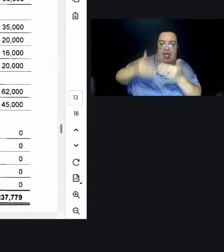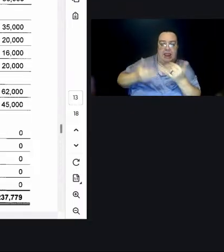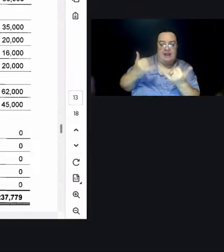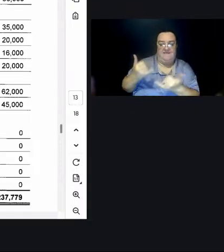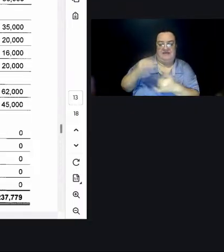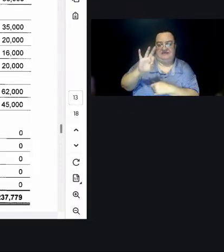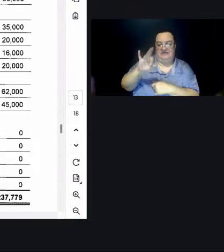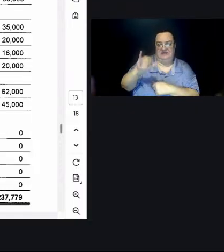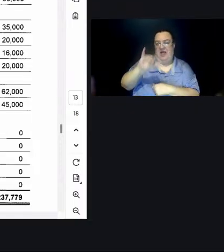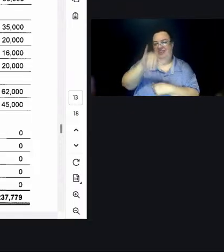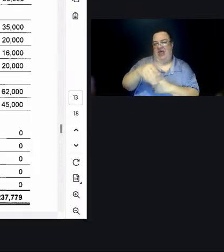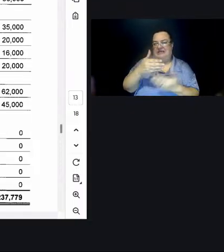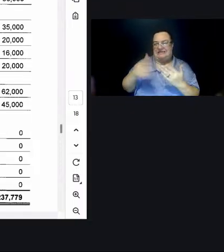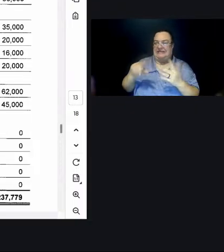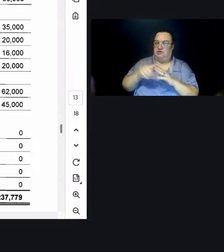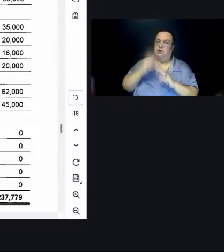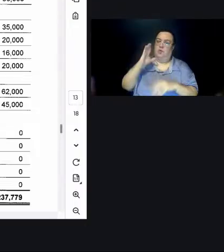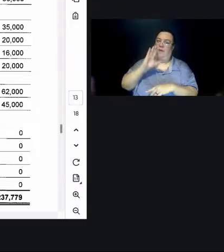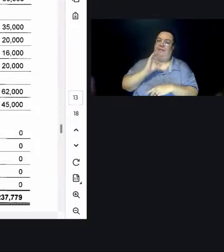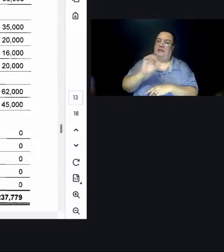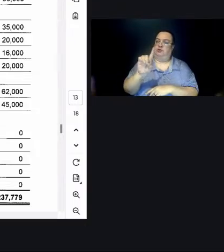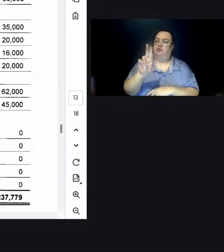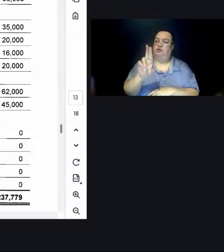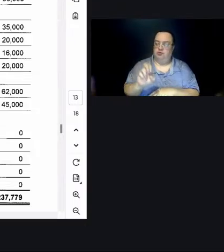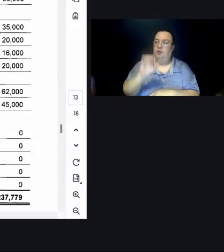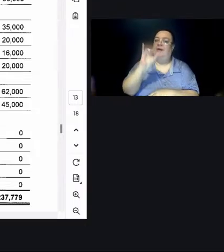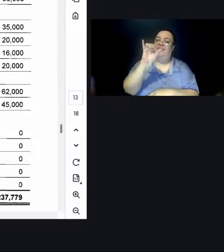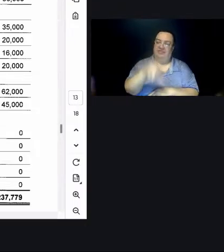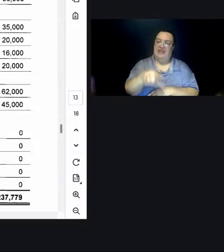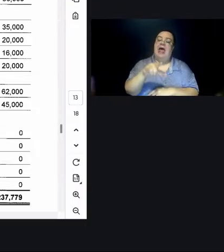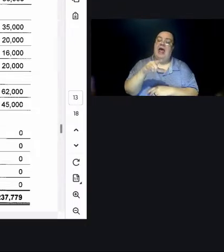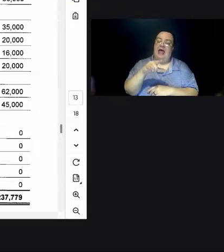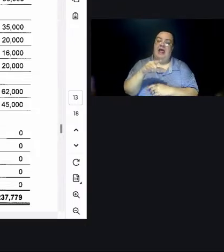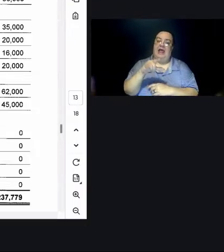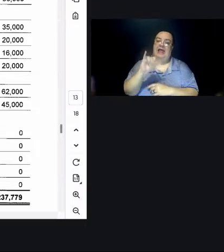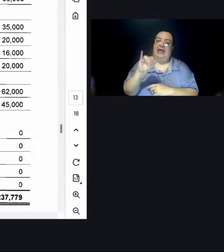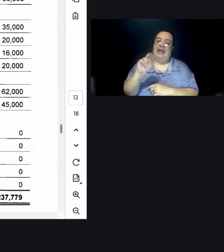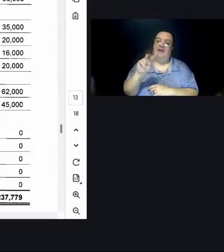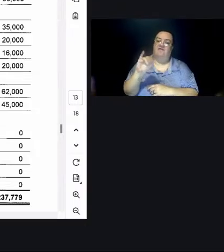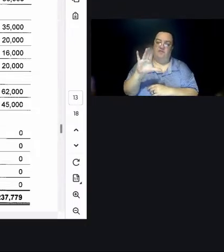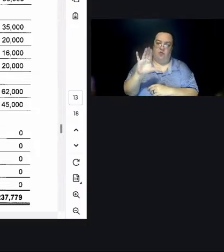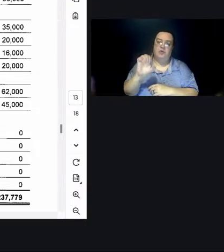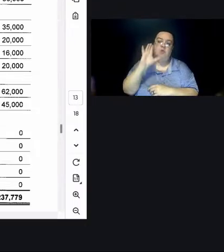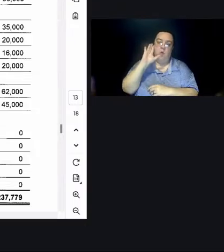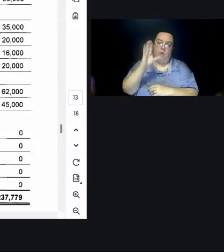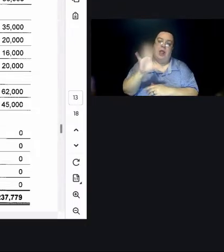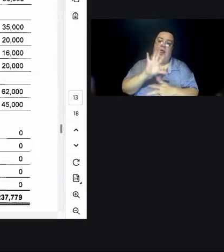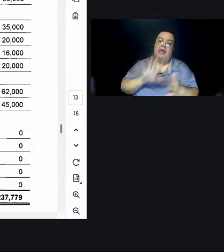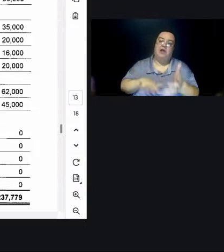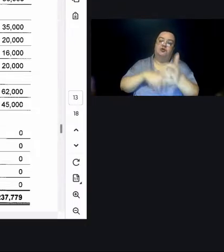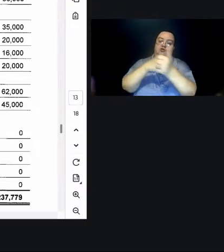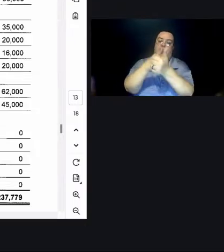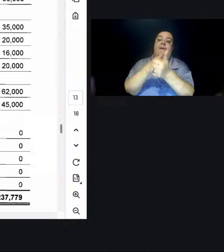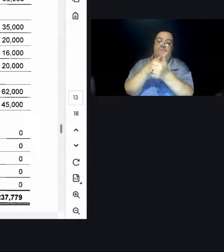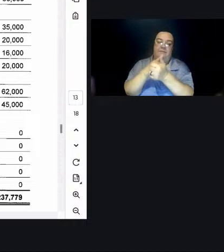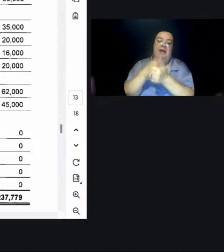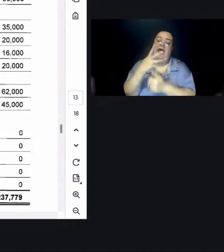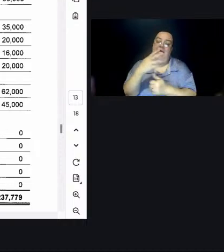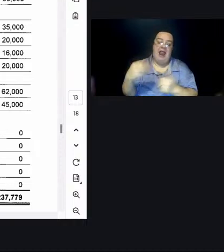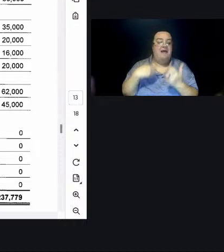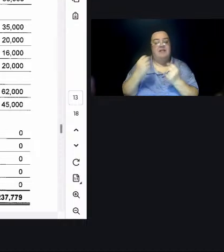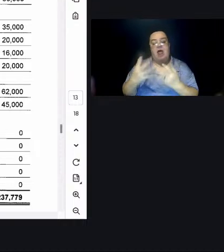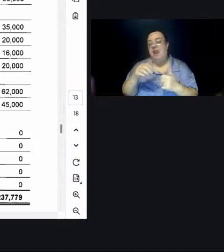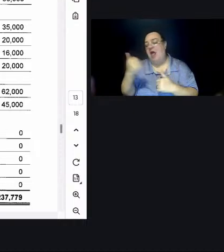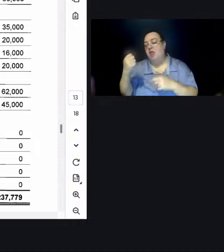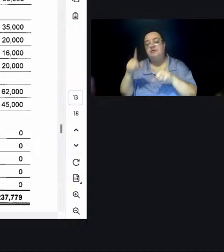things are coming due. So that bill will, that invoice will eventually catch up. And there's a lot of other